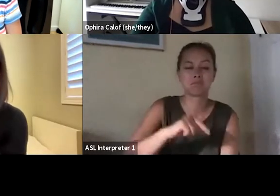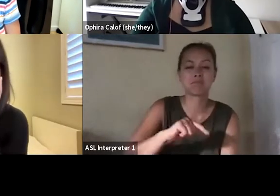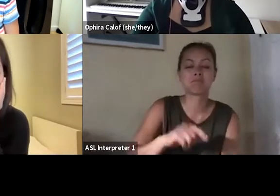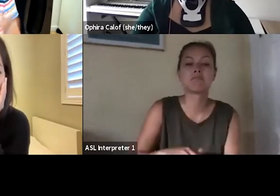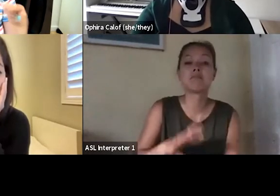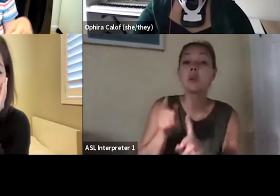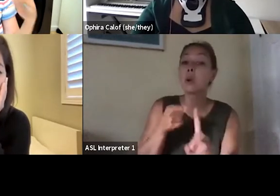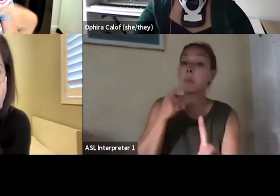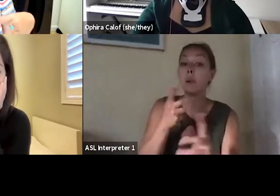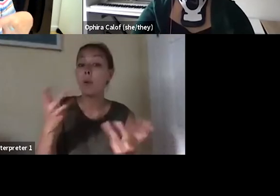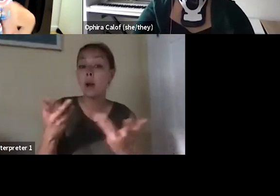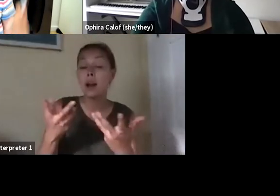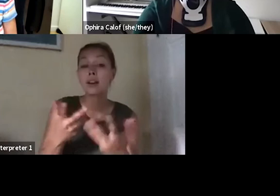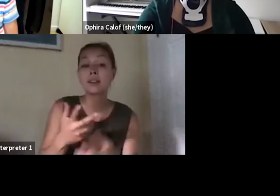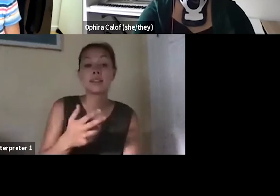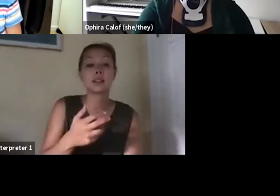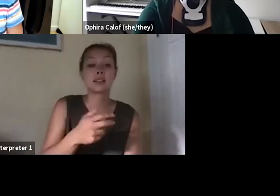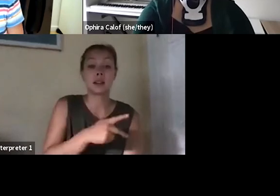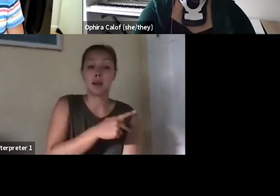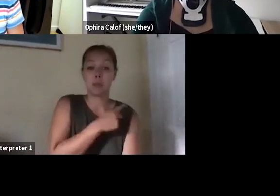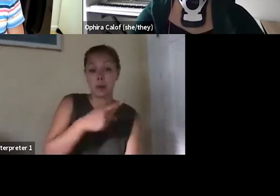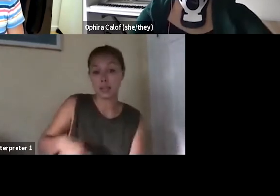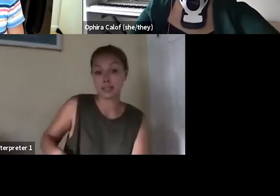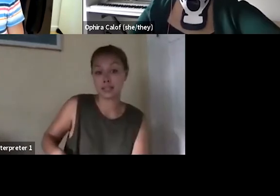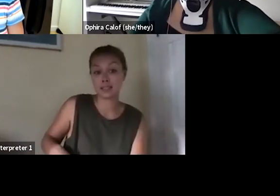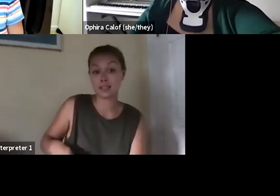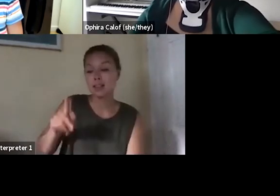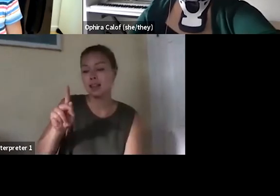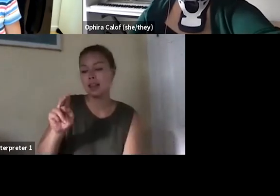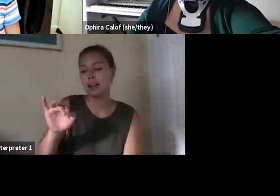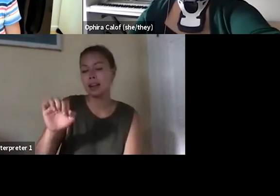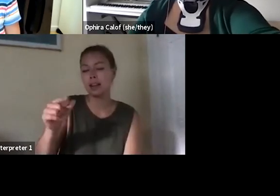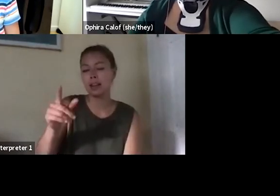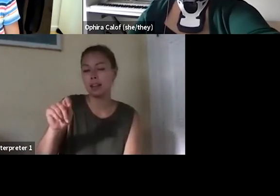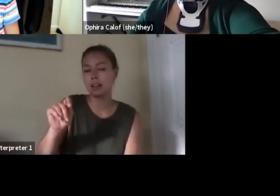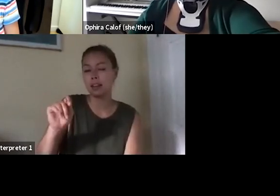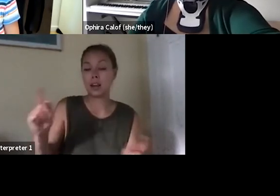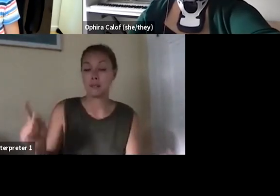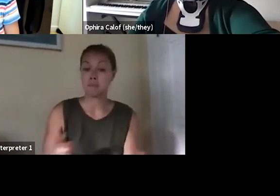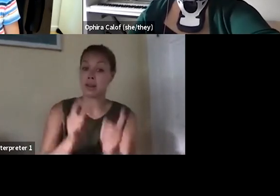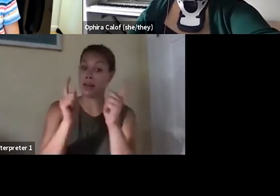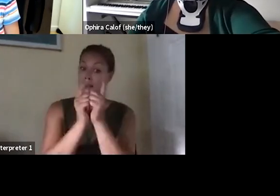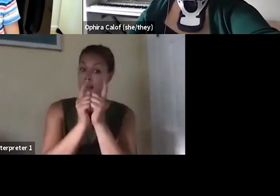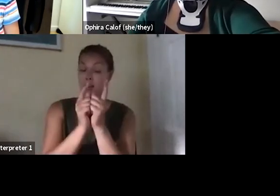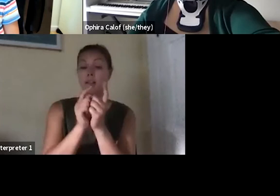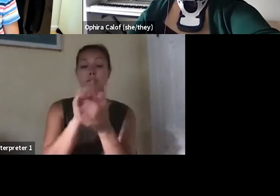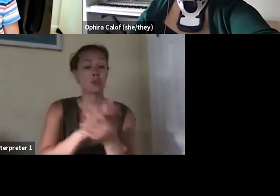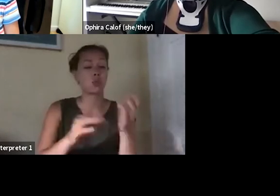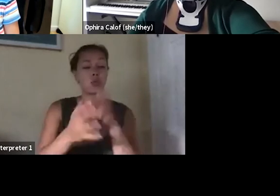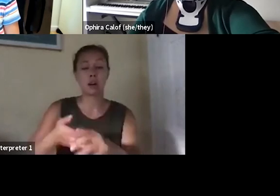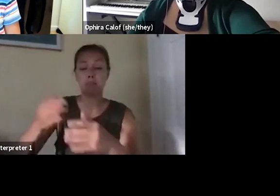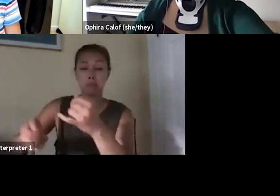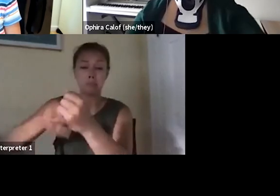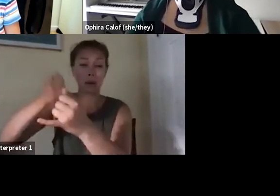story. And our series takes off after they're married and they're living in the palace with their young